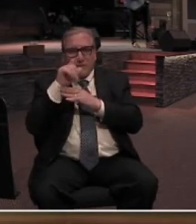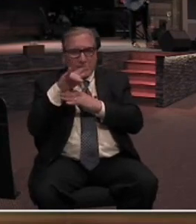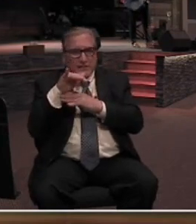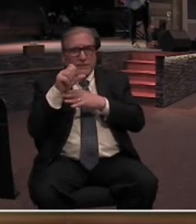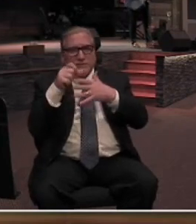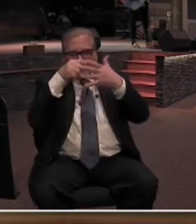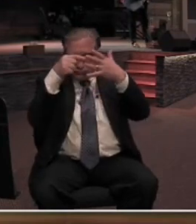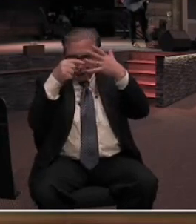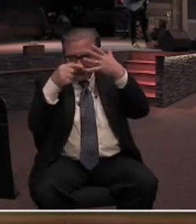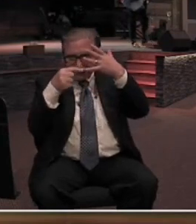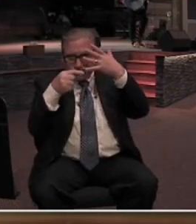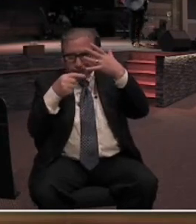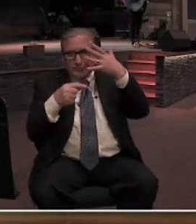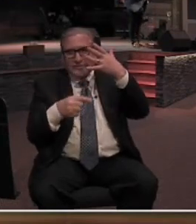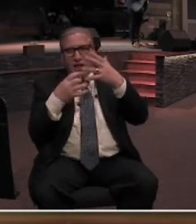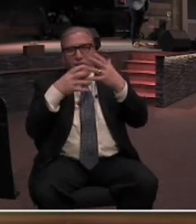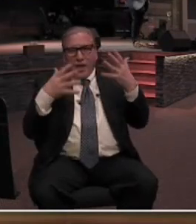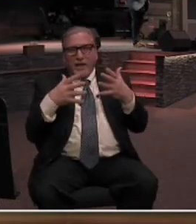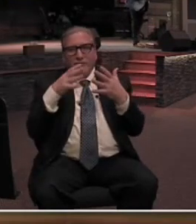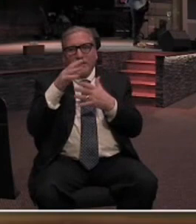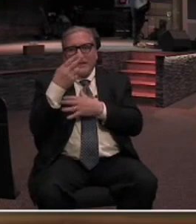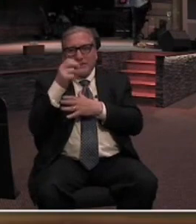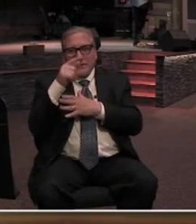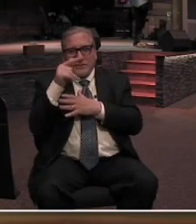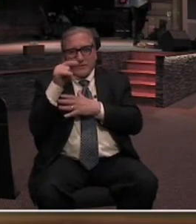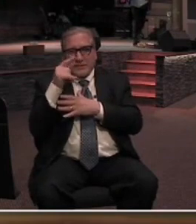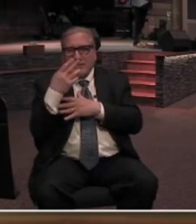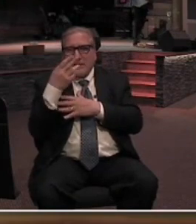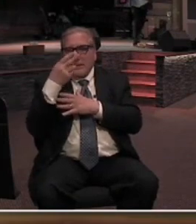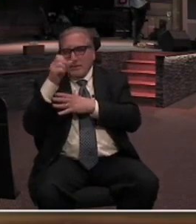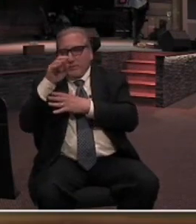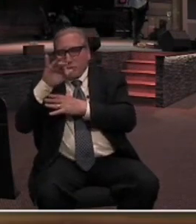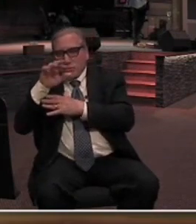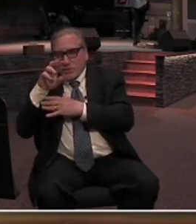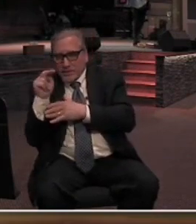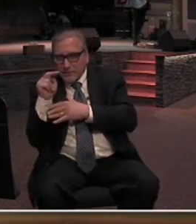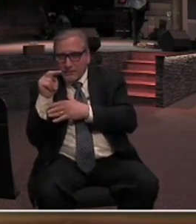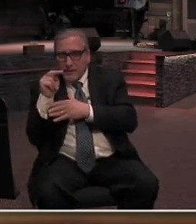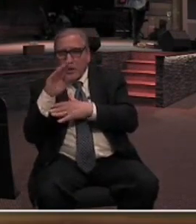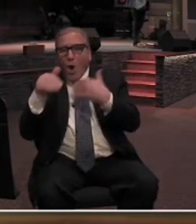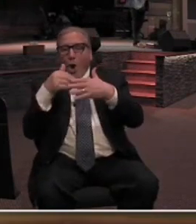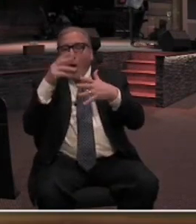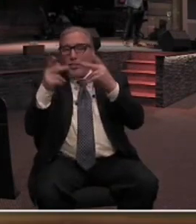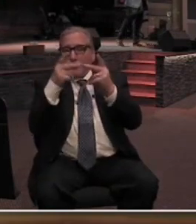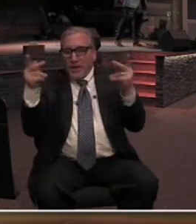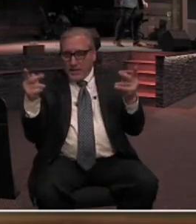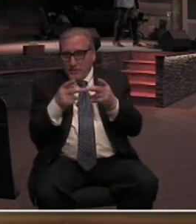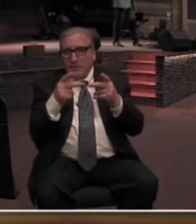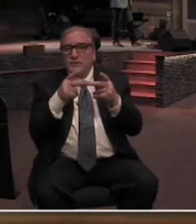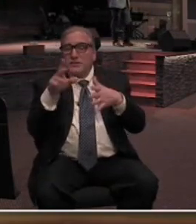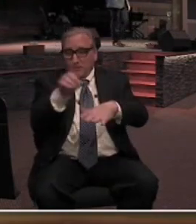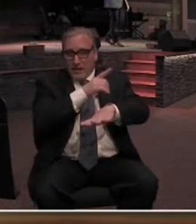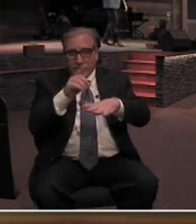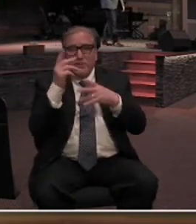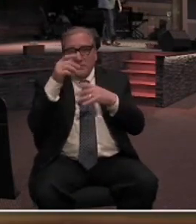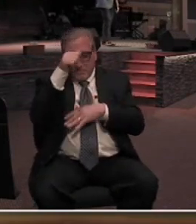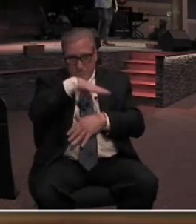Kenites, Hormah, Borashan, Aphek, Hebron, and all the places David and his men had